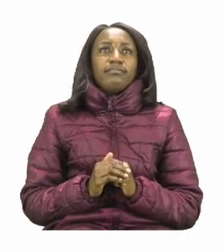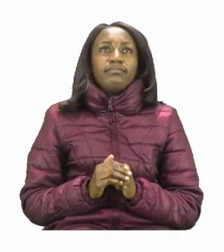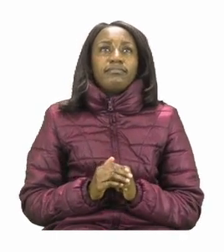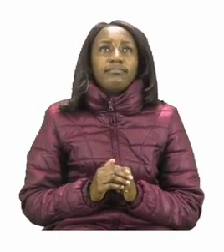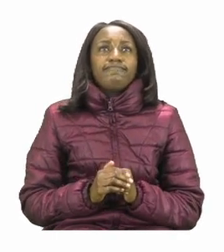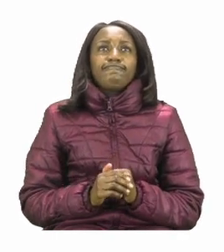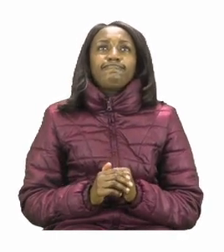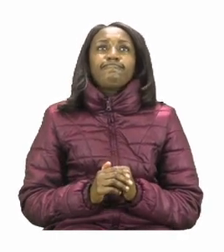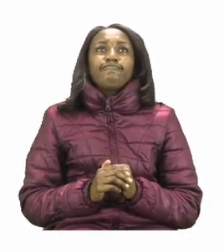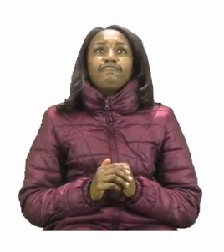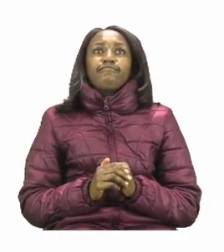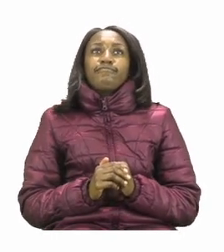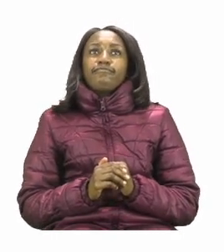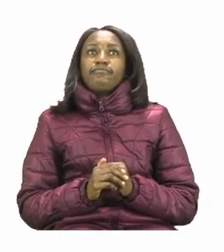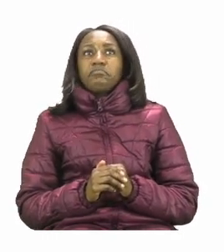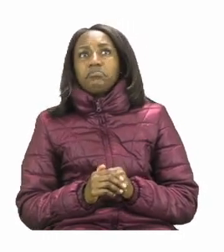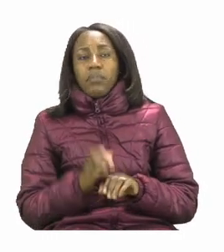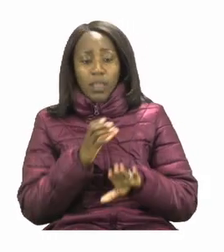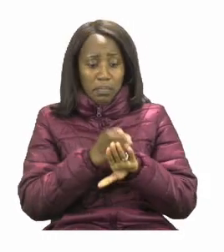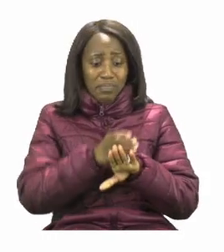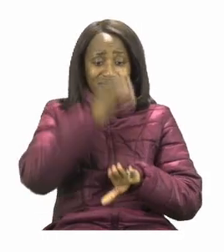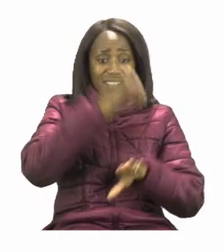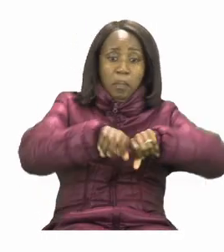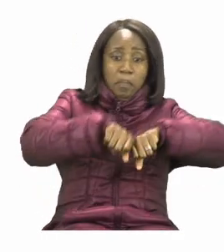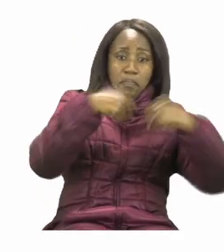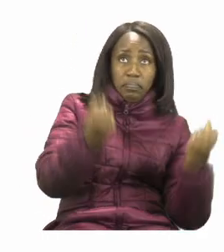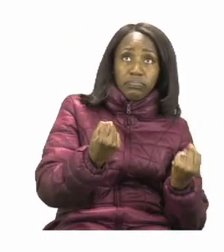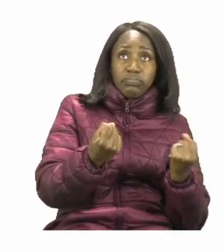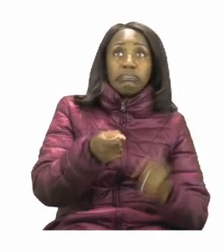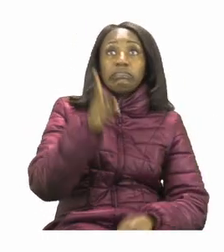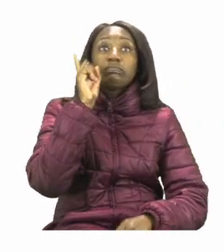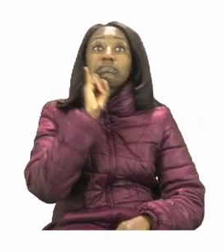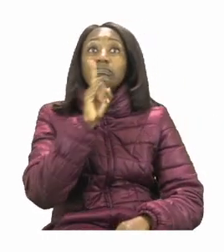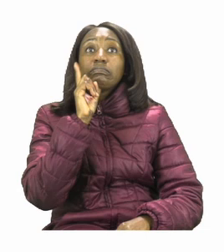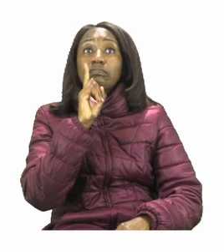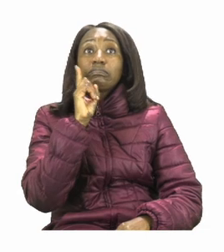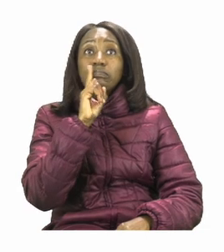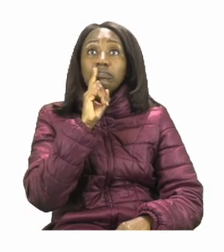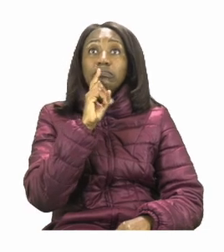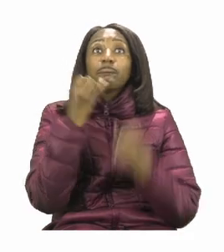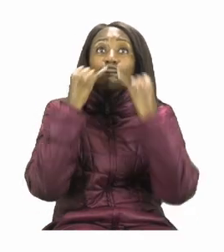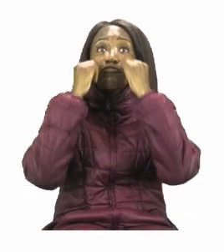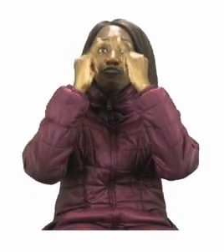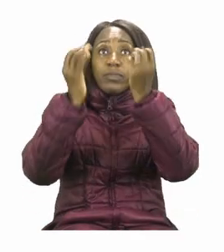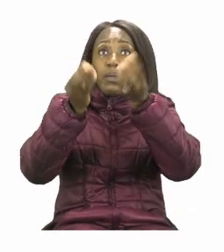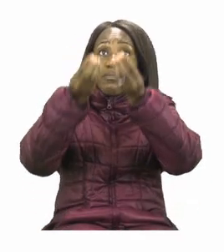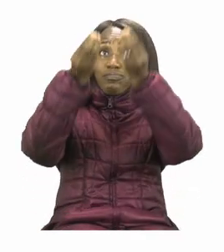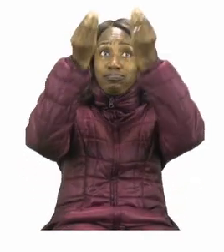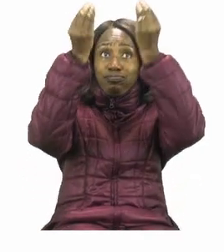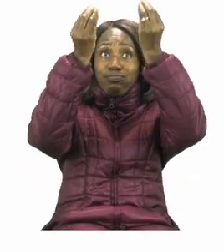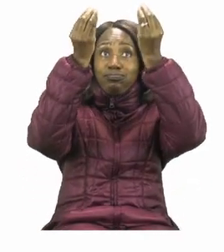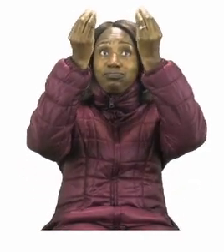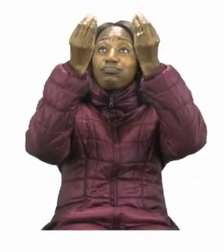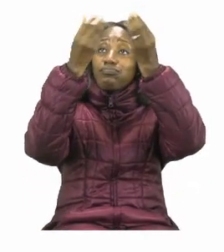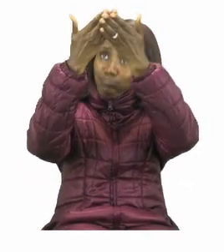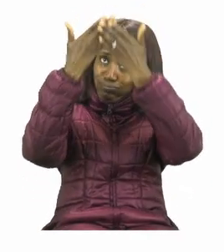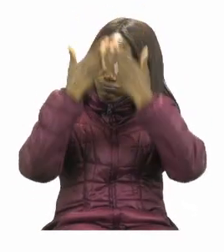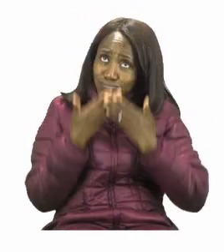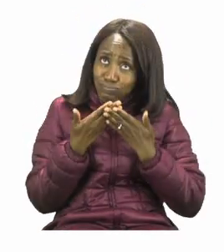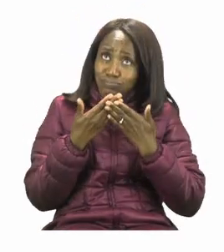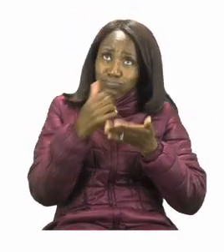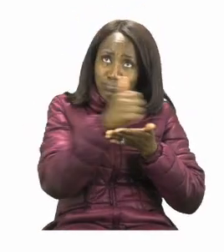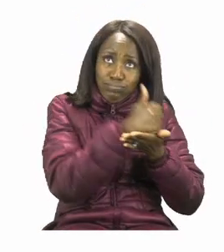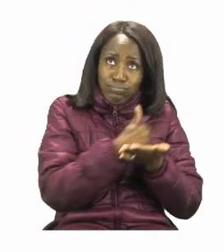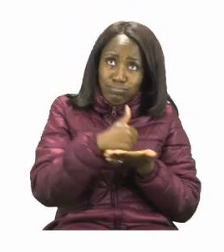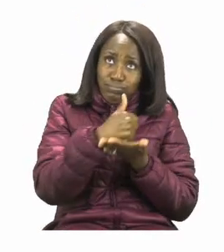Be careful when glass breaks. Call an adult to come and help